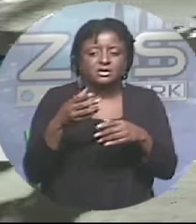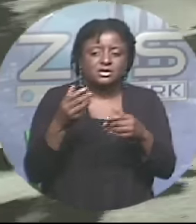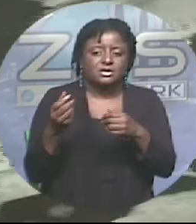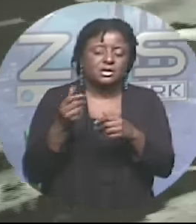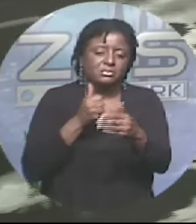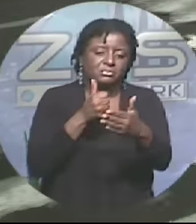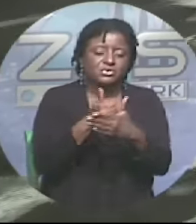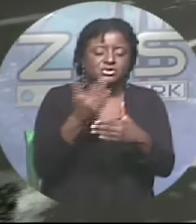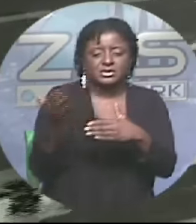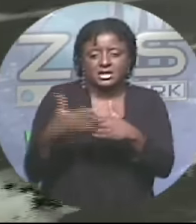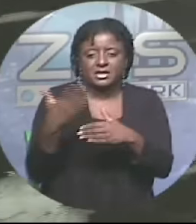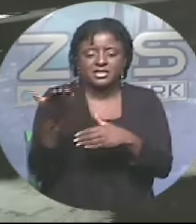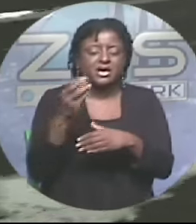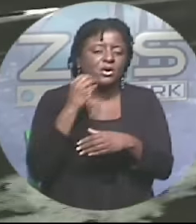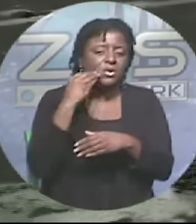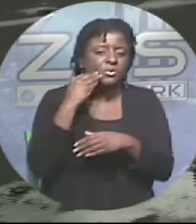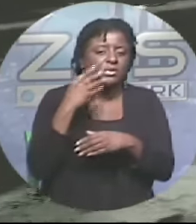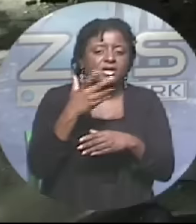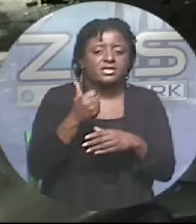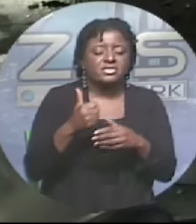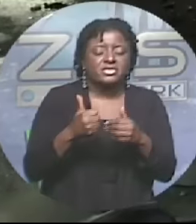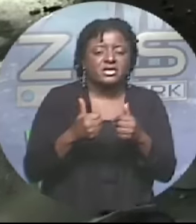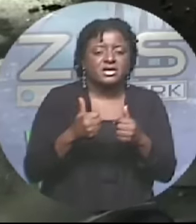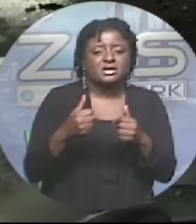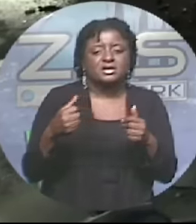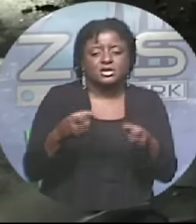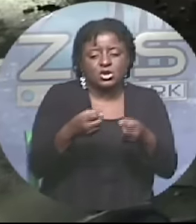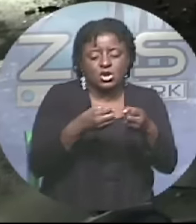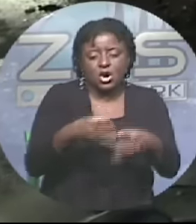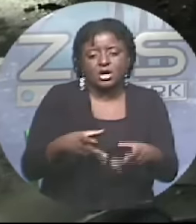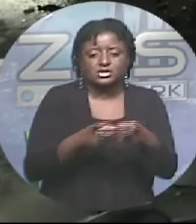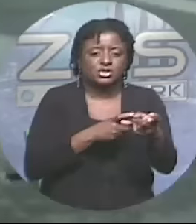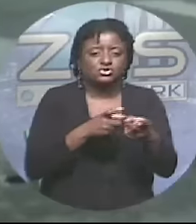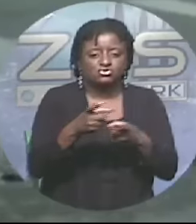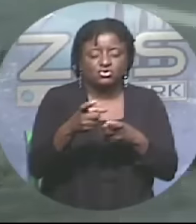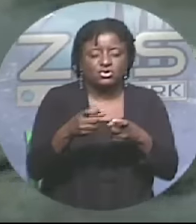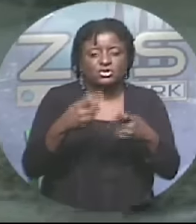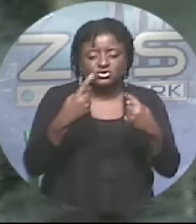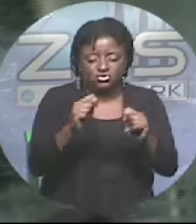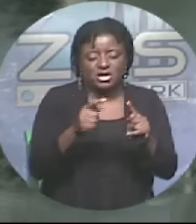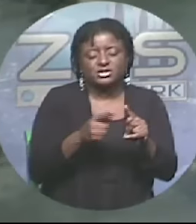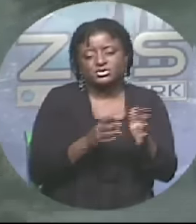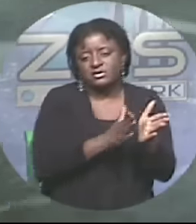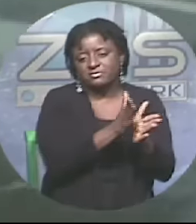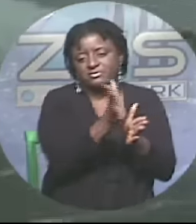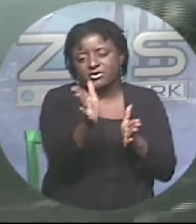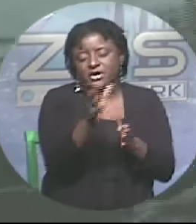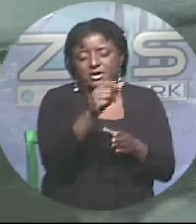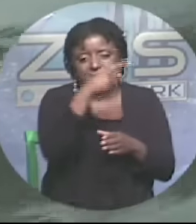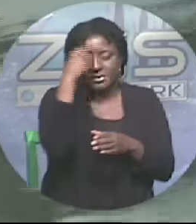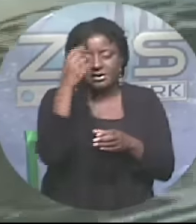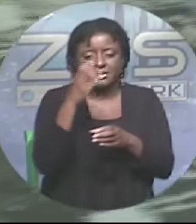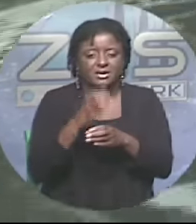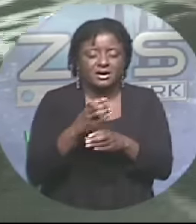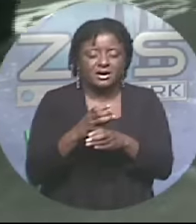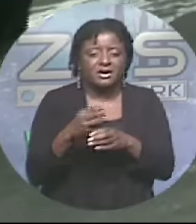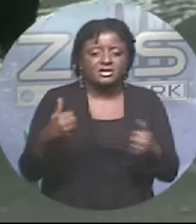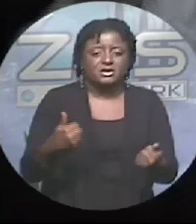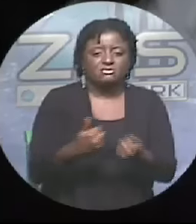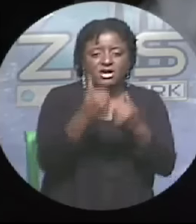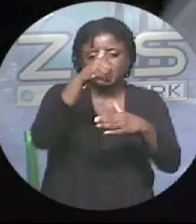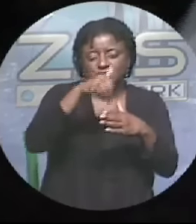driving south on East Street to avoid a black vehicle. They lost control of their car and slammed into a utility pole at the intersection of East Street and